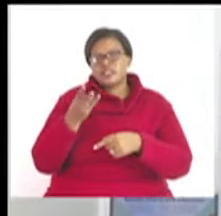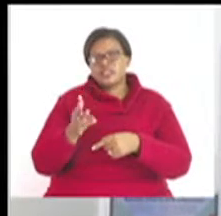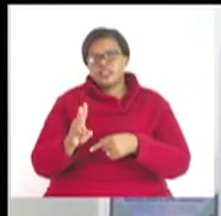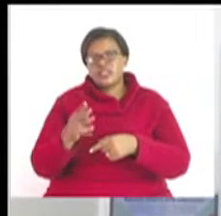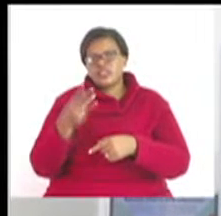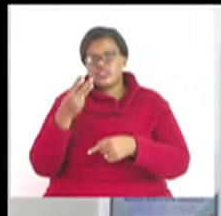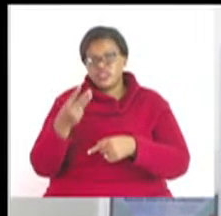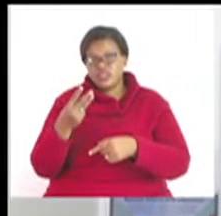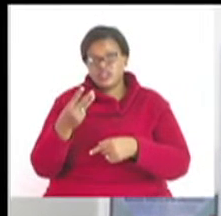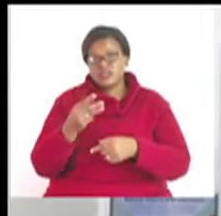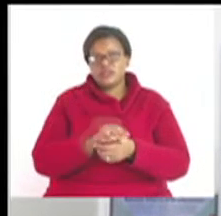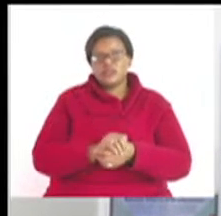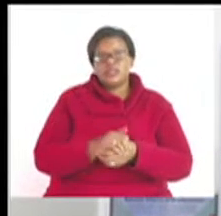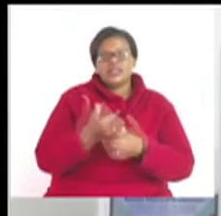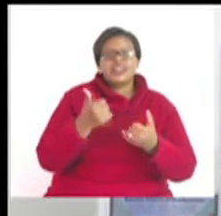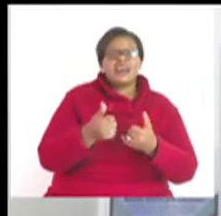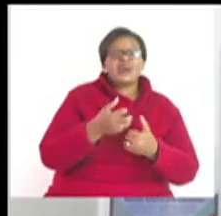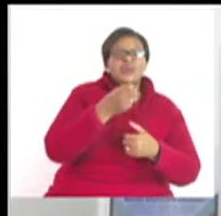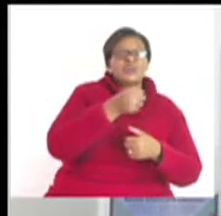at 2, 3,